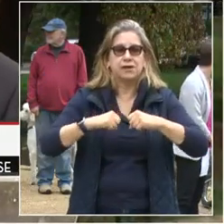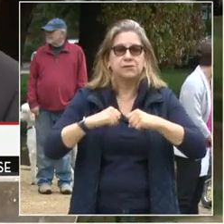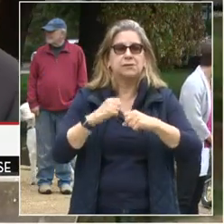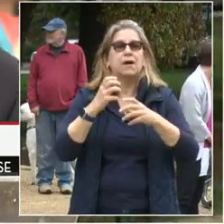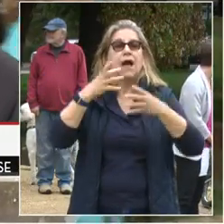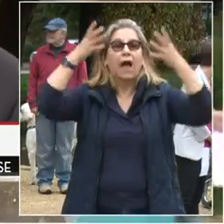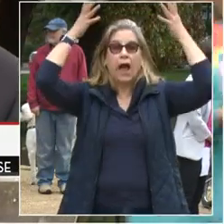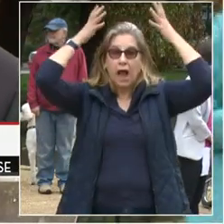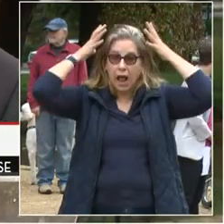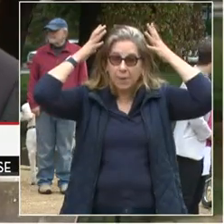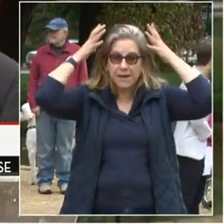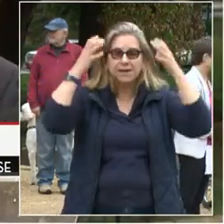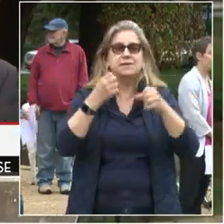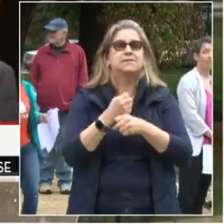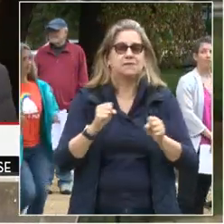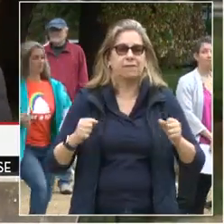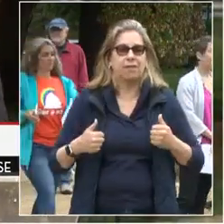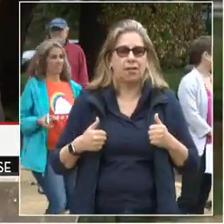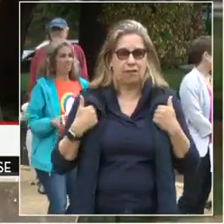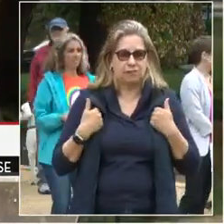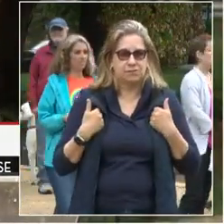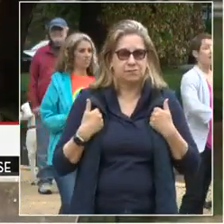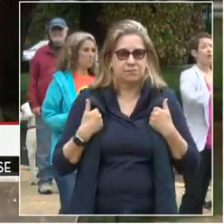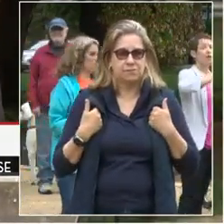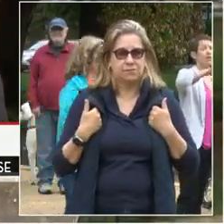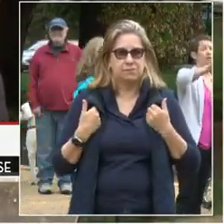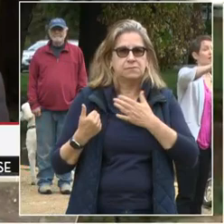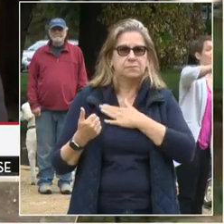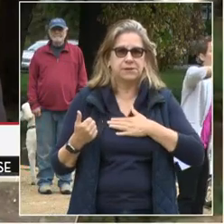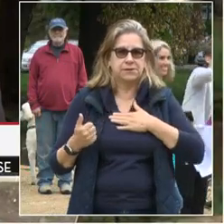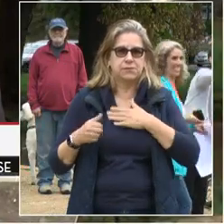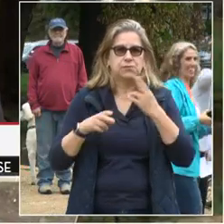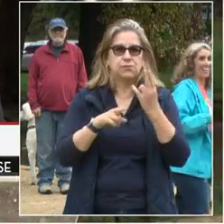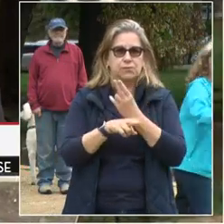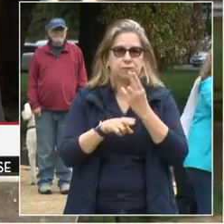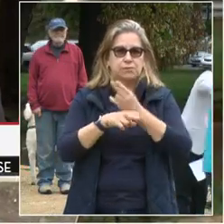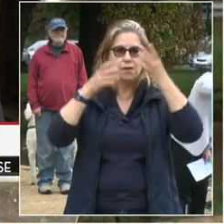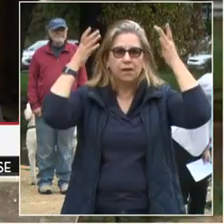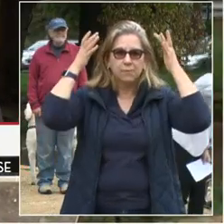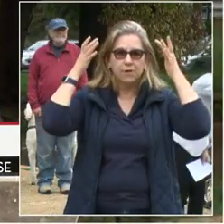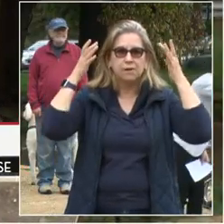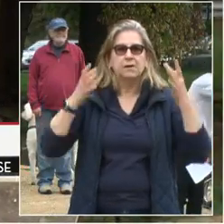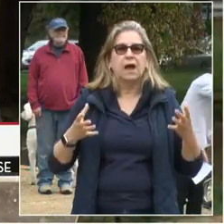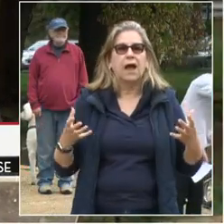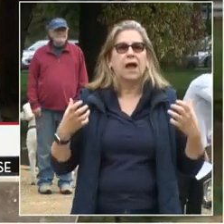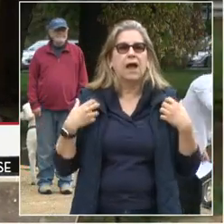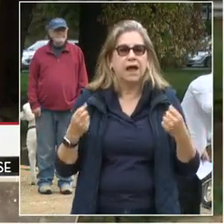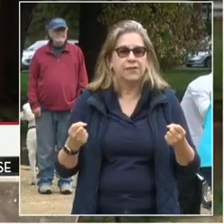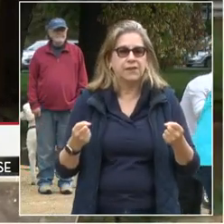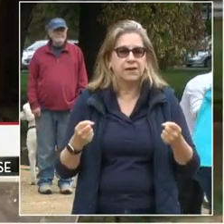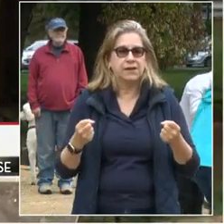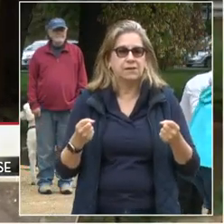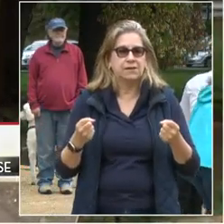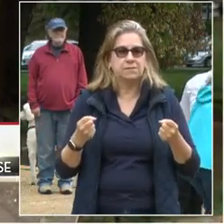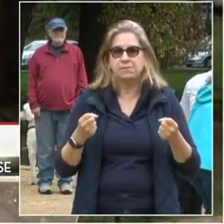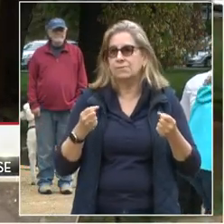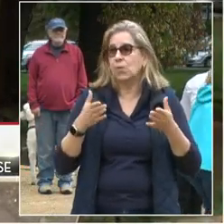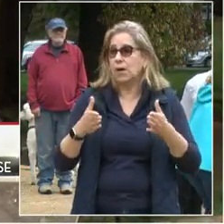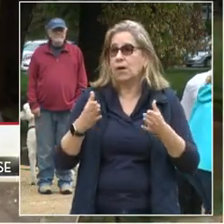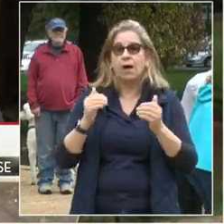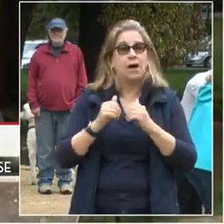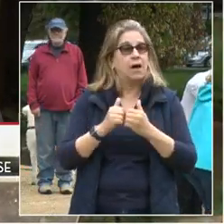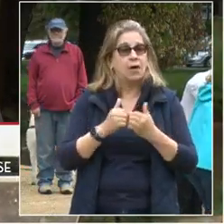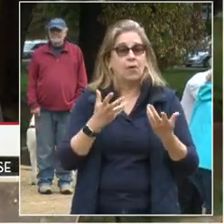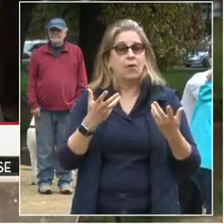Let's all join to celebrate biking and rolling as a healthy form of transportation. It's good for our health. It's good for the